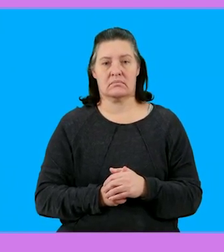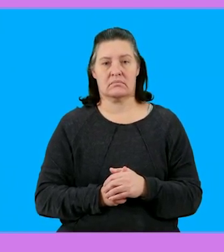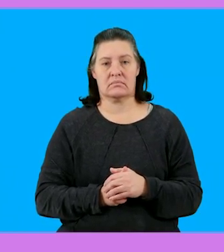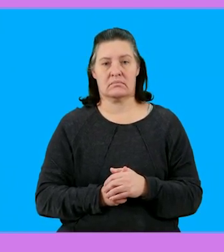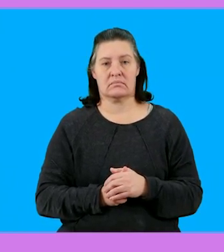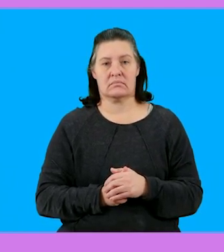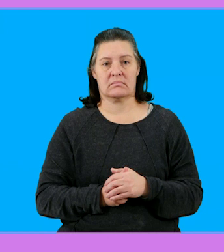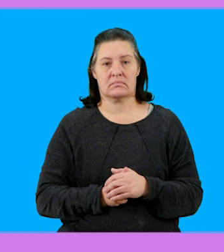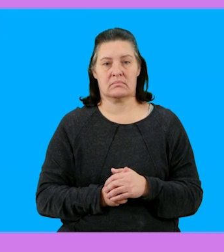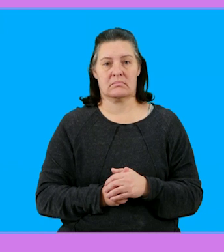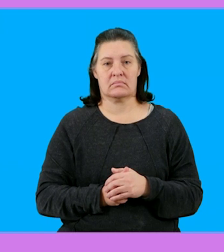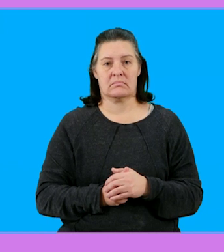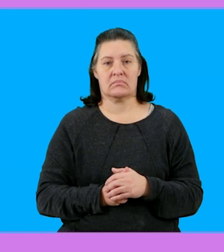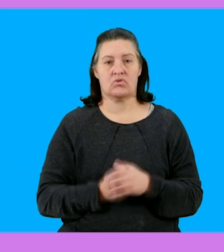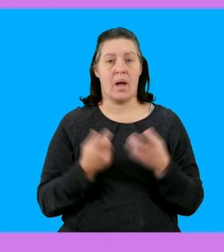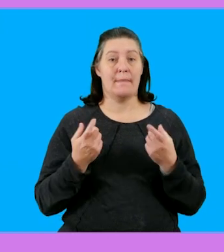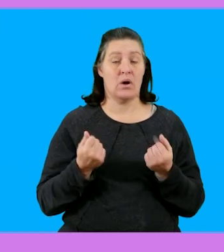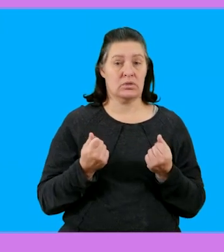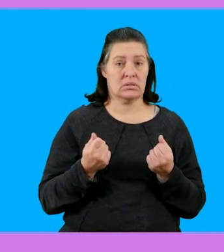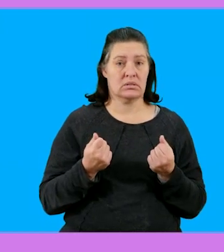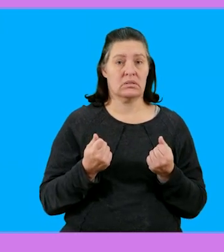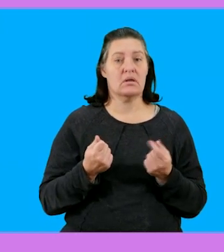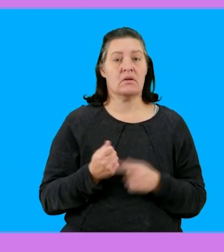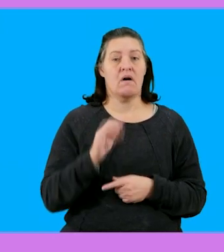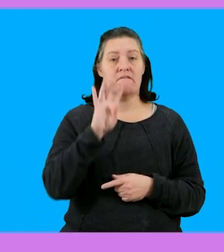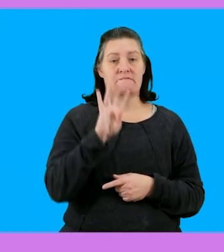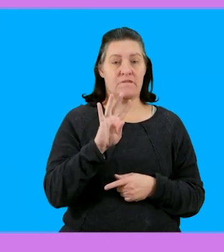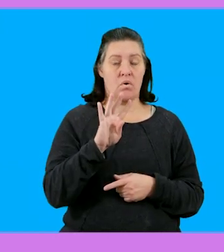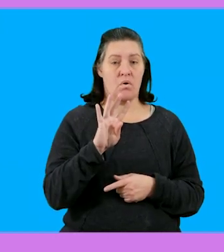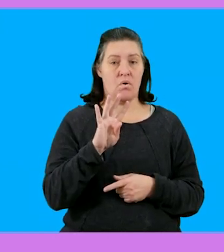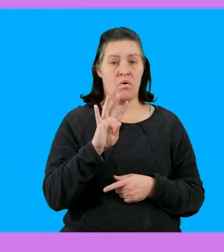All right, that's a check deposit, and then the amount here is